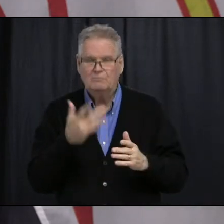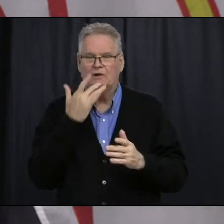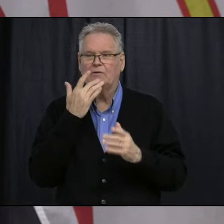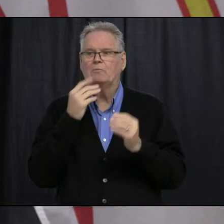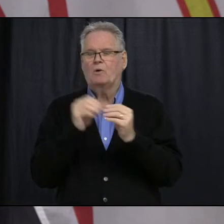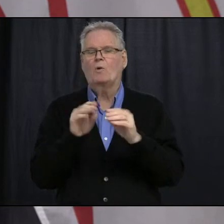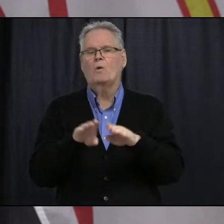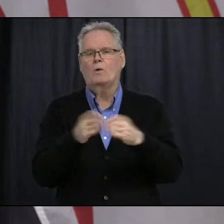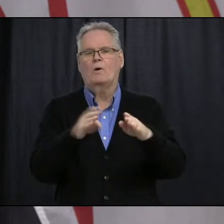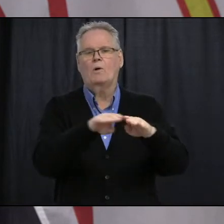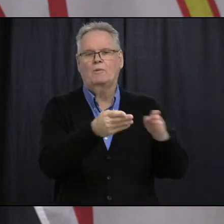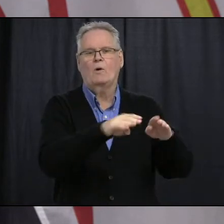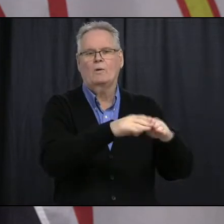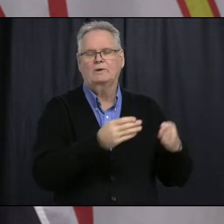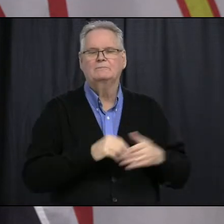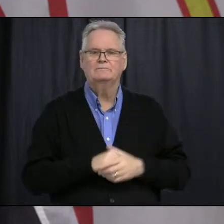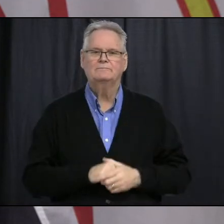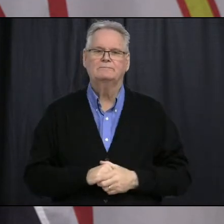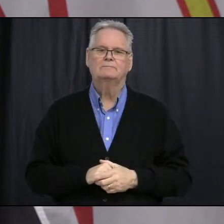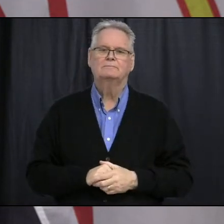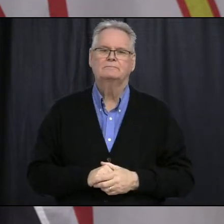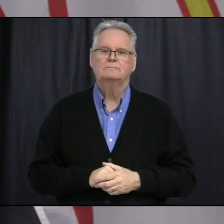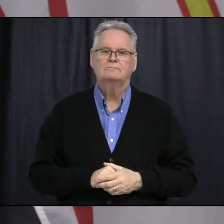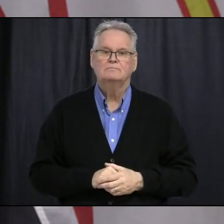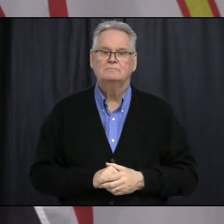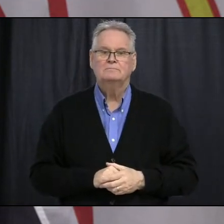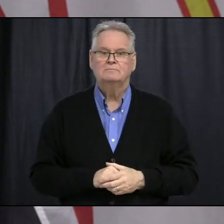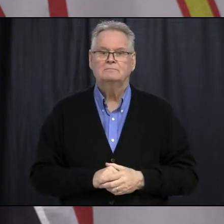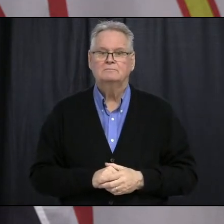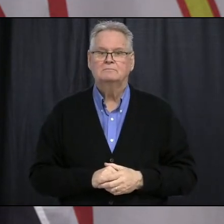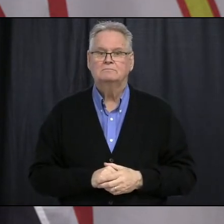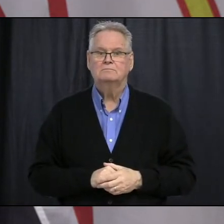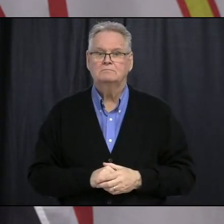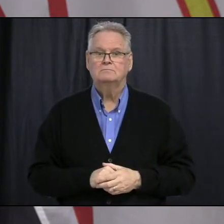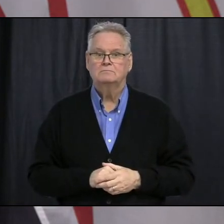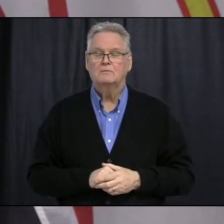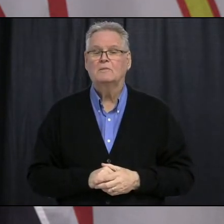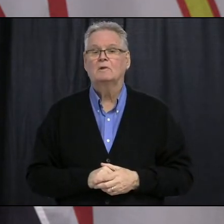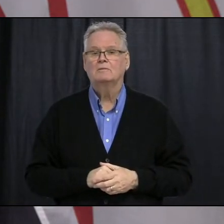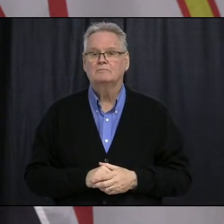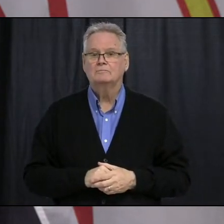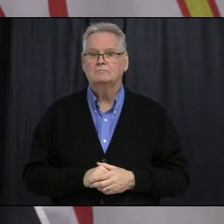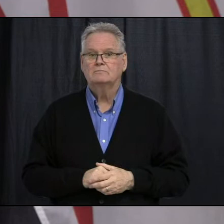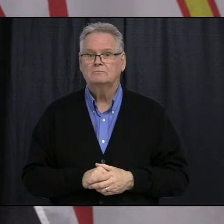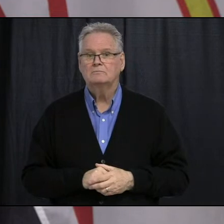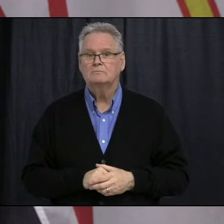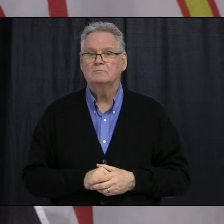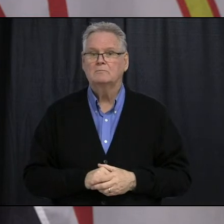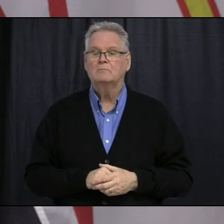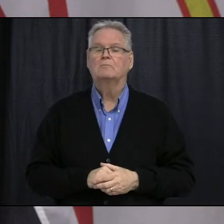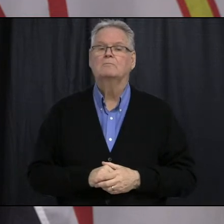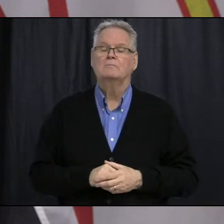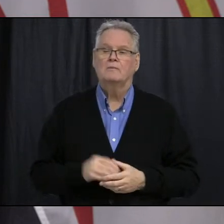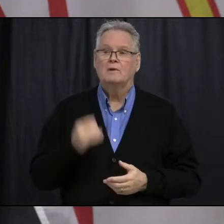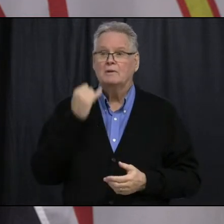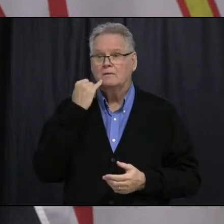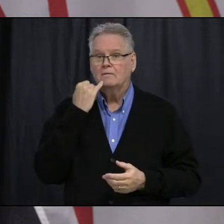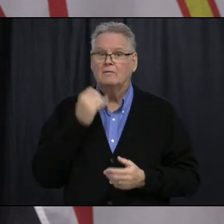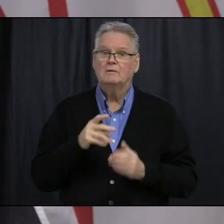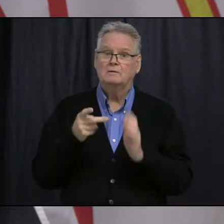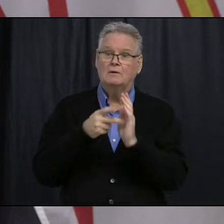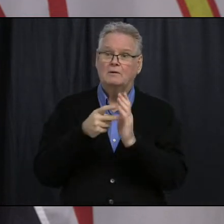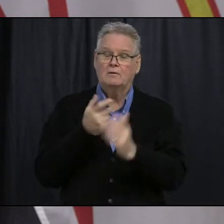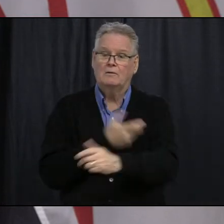And so if we're able to get there faster and we see that the epidemiology is favorable, those are conversations that we will consider at that time.